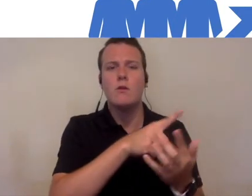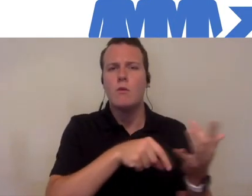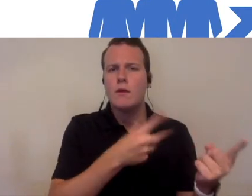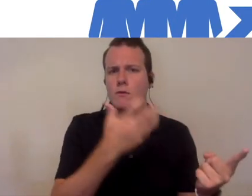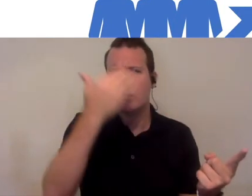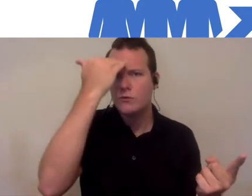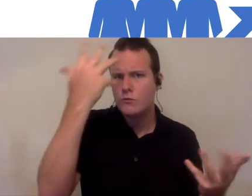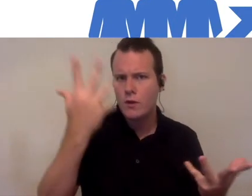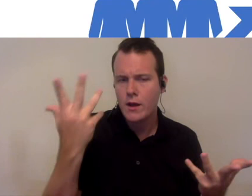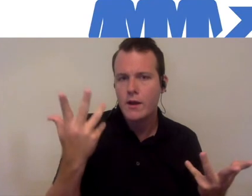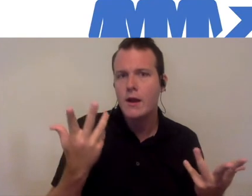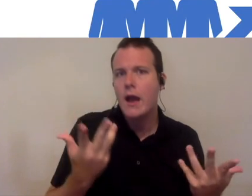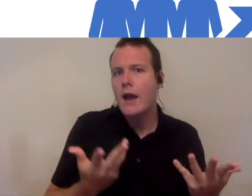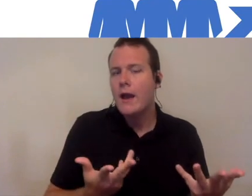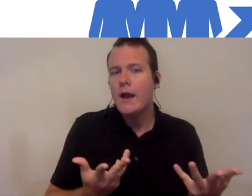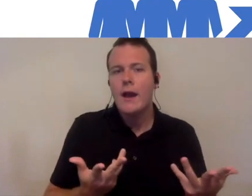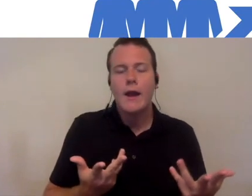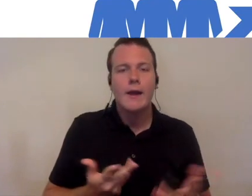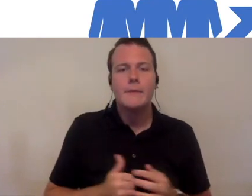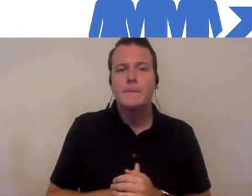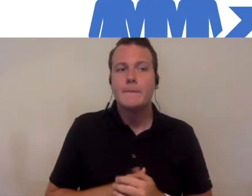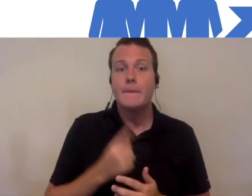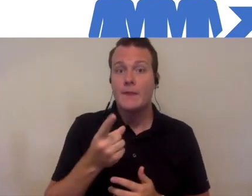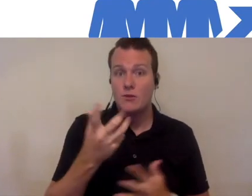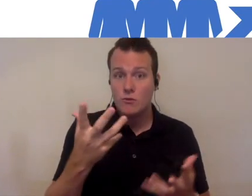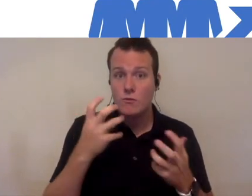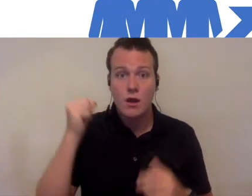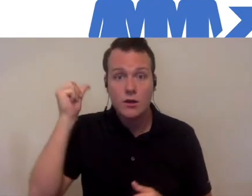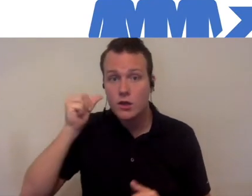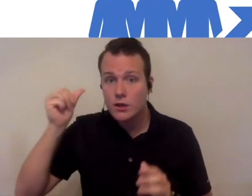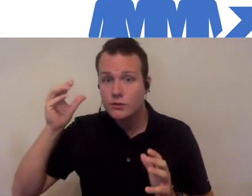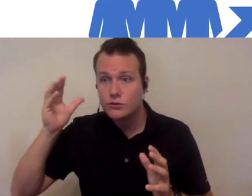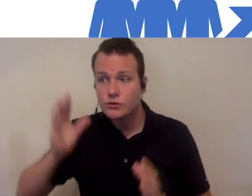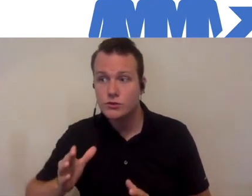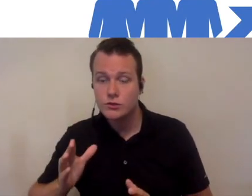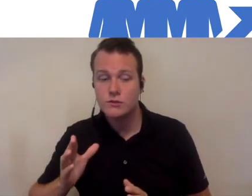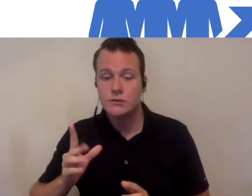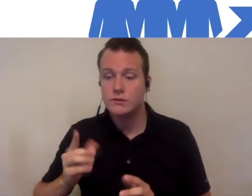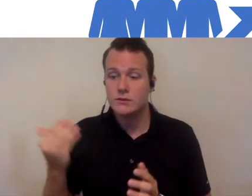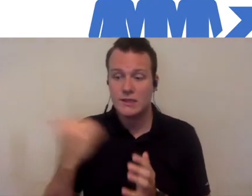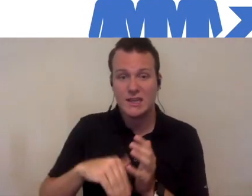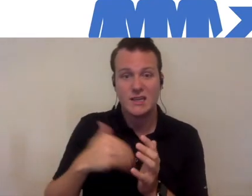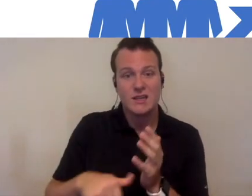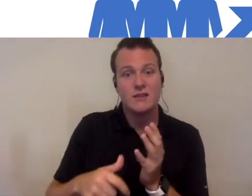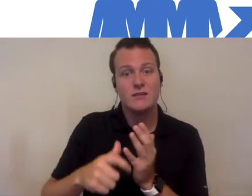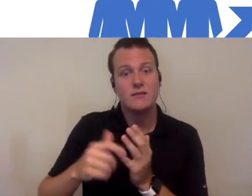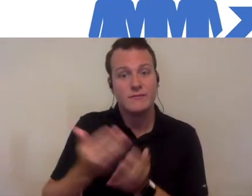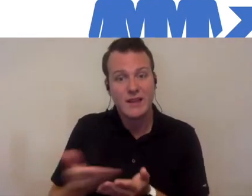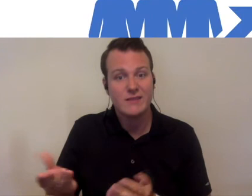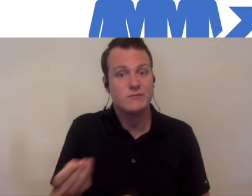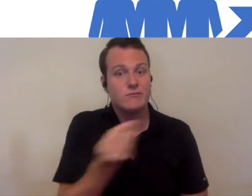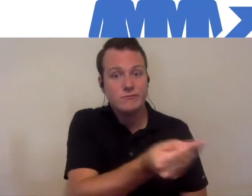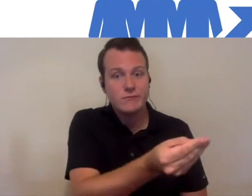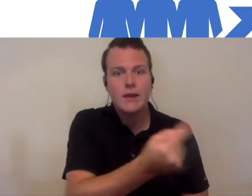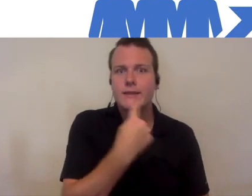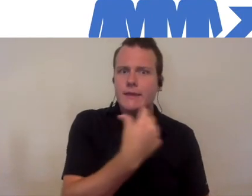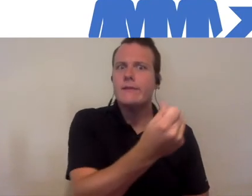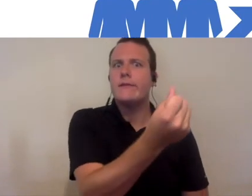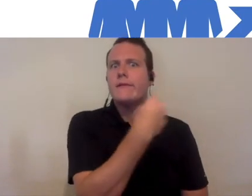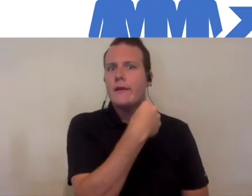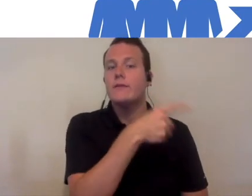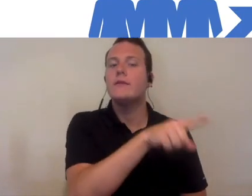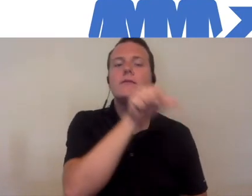know? What do you want the audiologist to continually bring materials to them? And they say yes. They